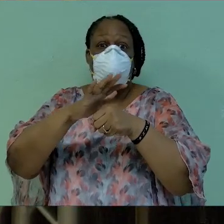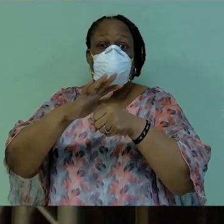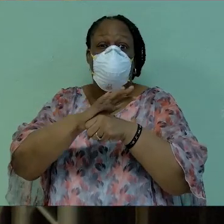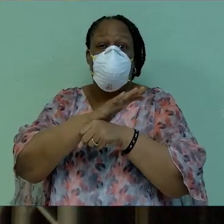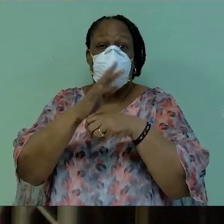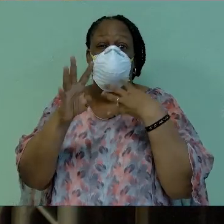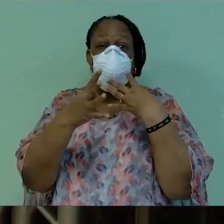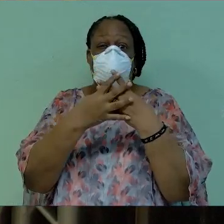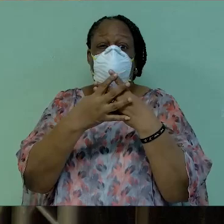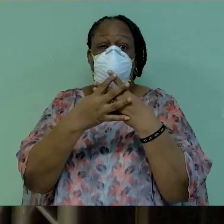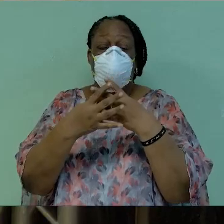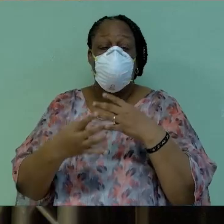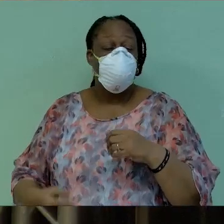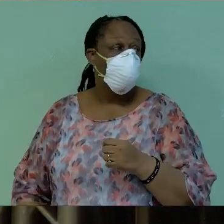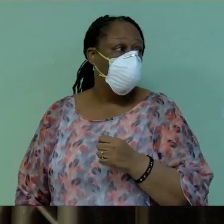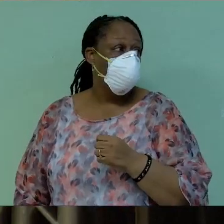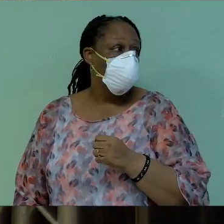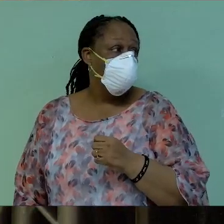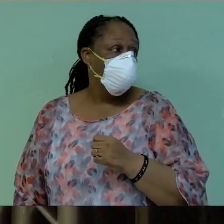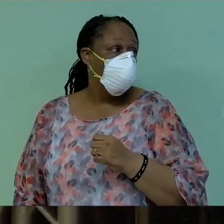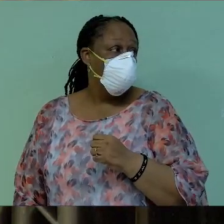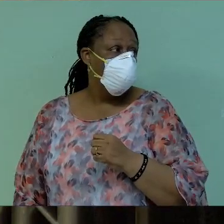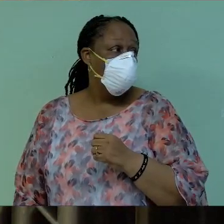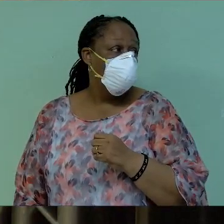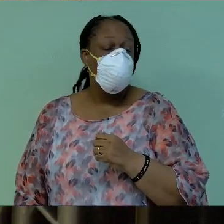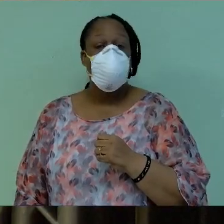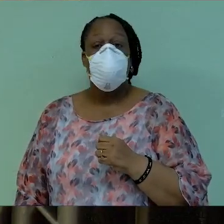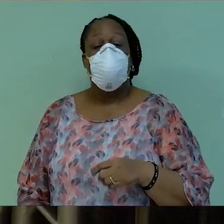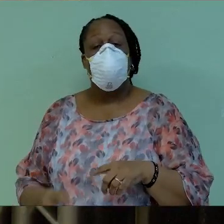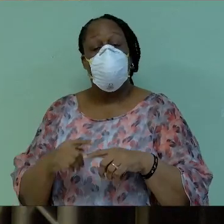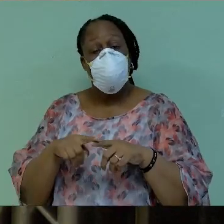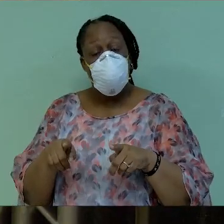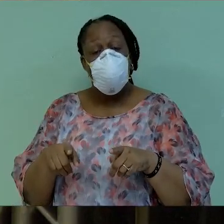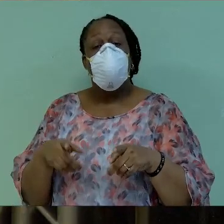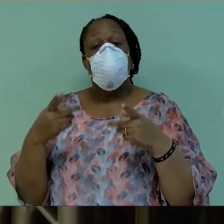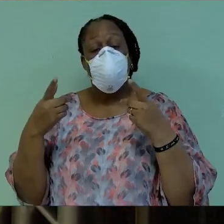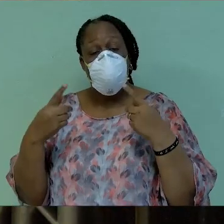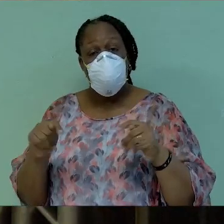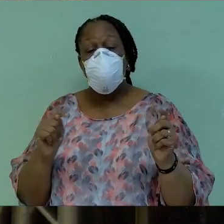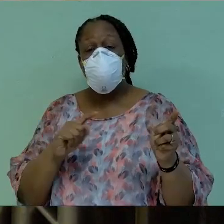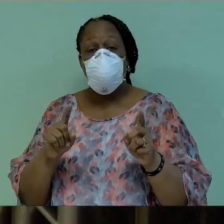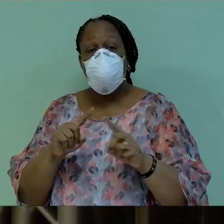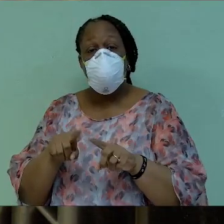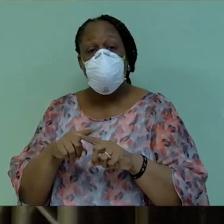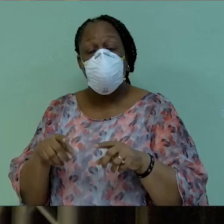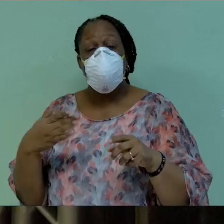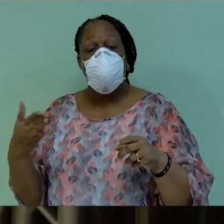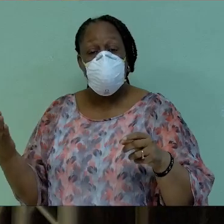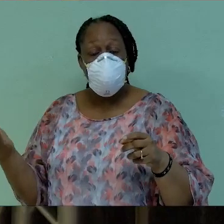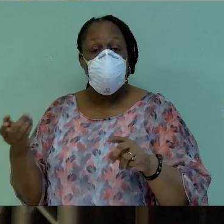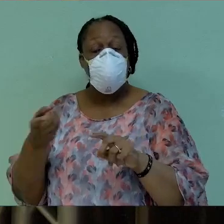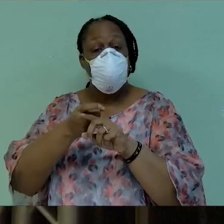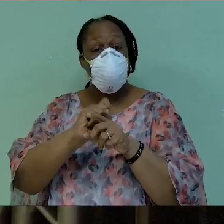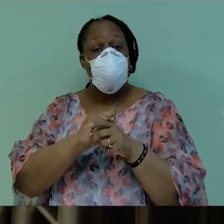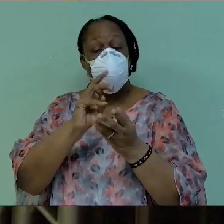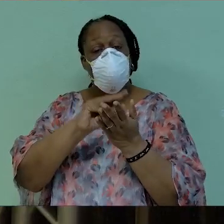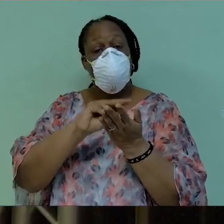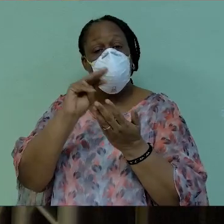this time. We have taken proactive measures very early at Her Majesty's Prisons. Since the 22nd of